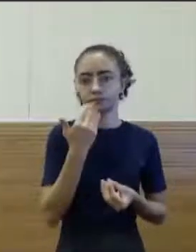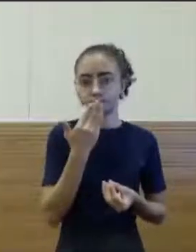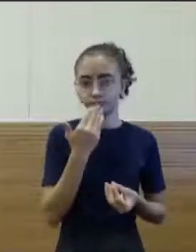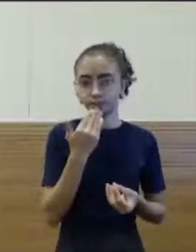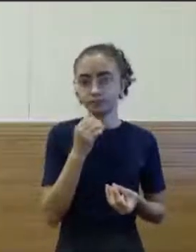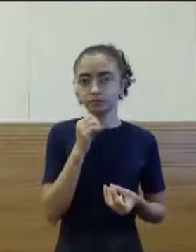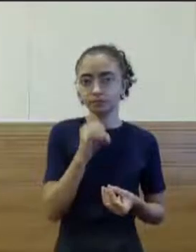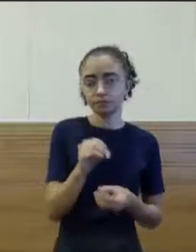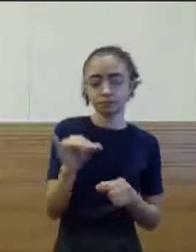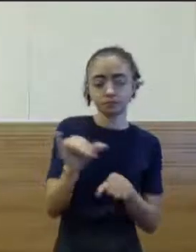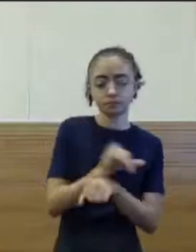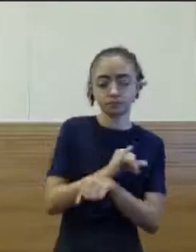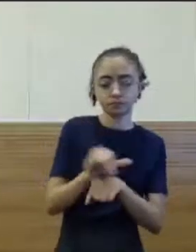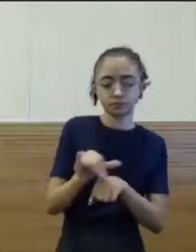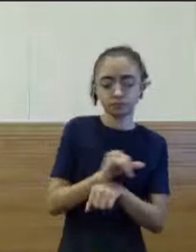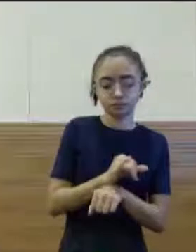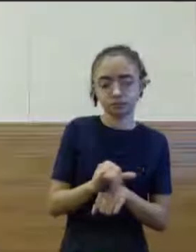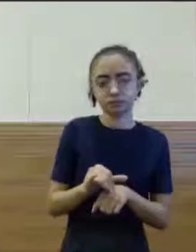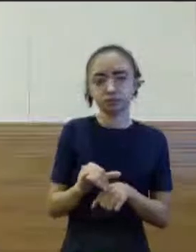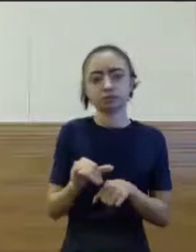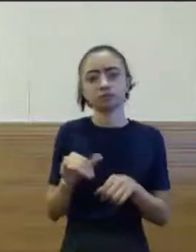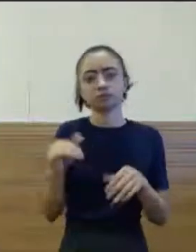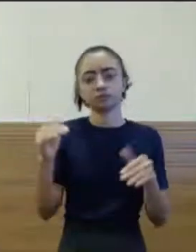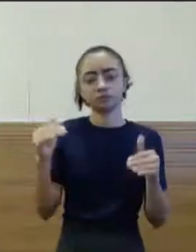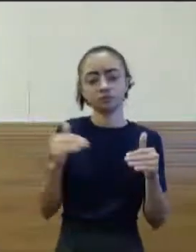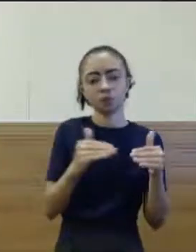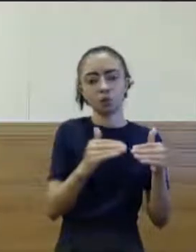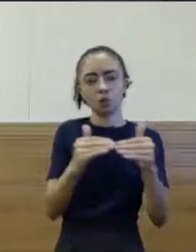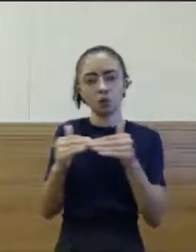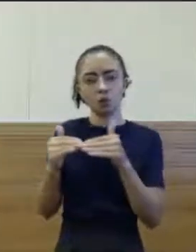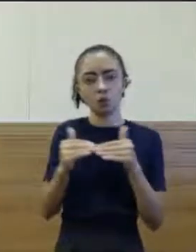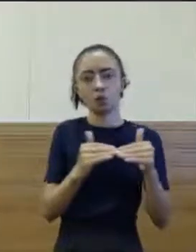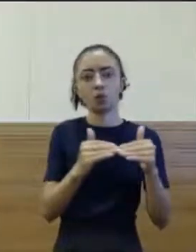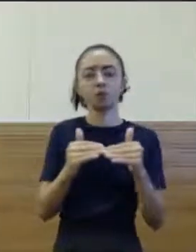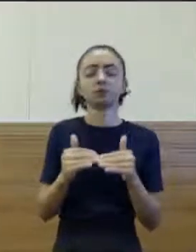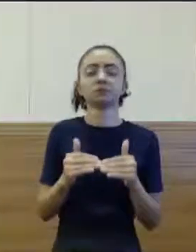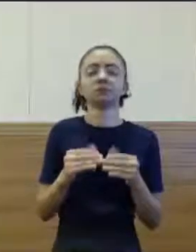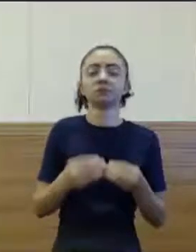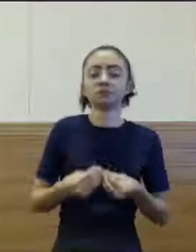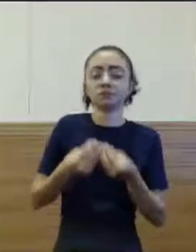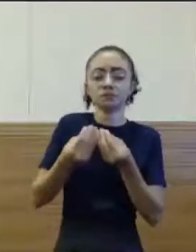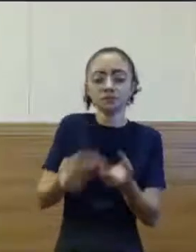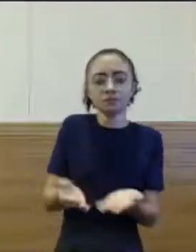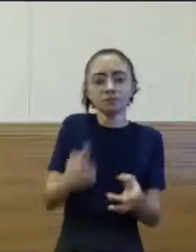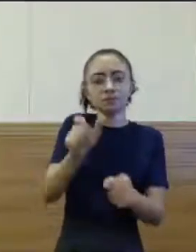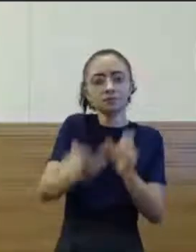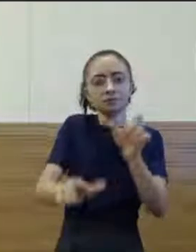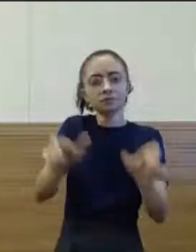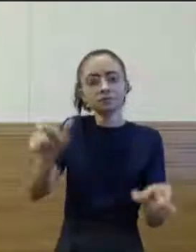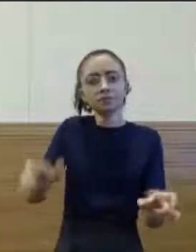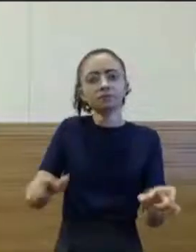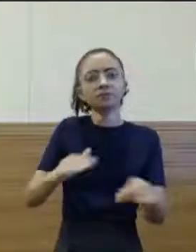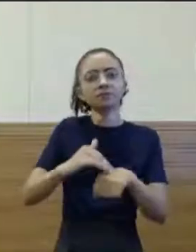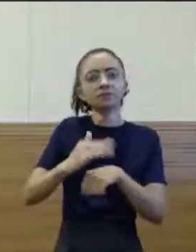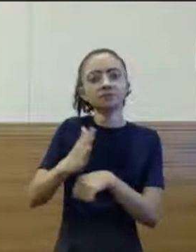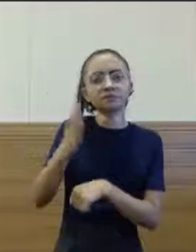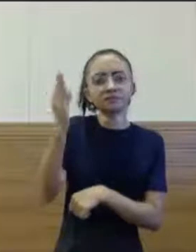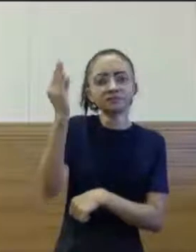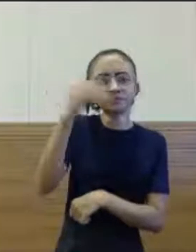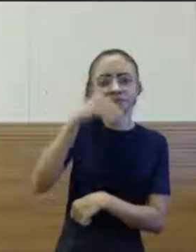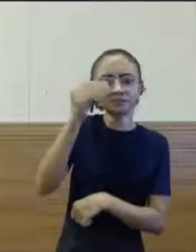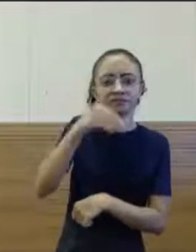provide mechanisms of social protection to guarantee that the most vulnerable people will be able to follow with the